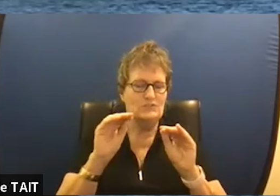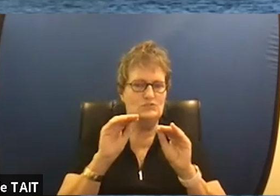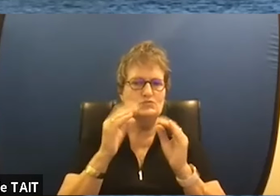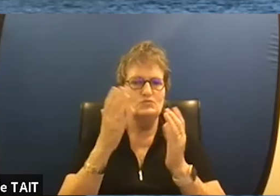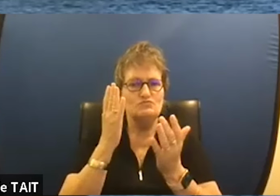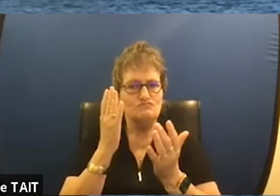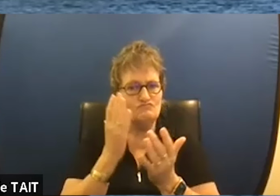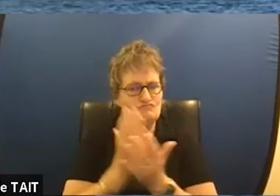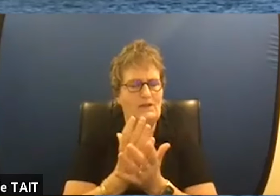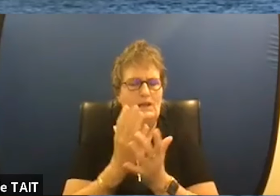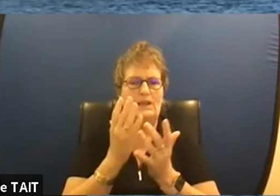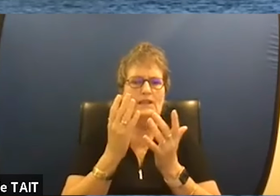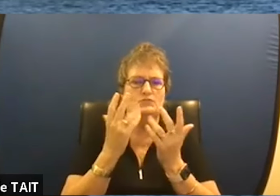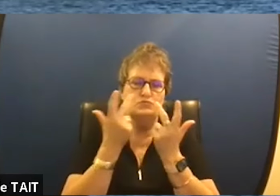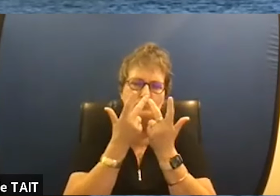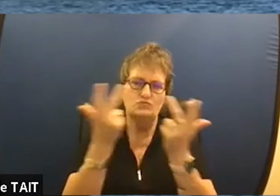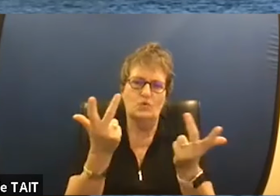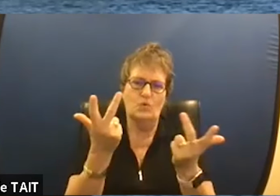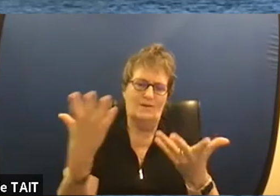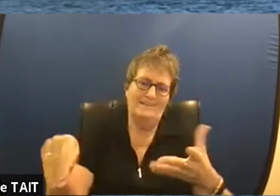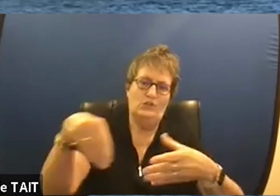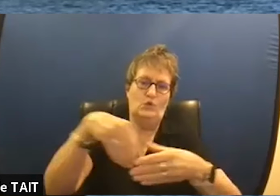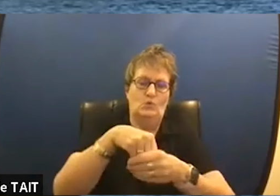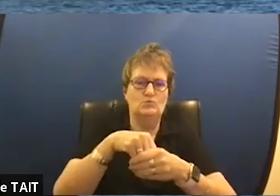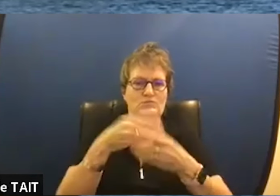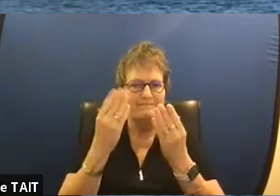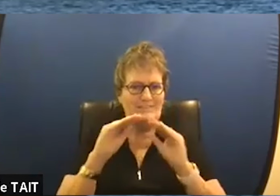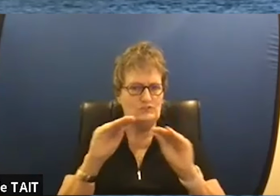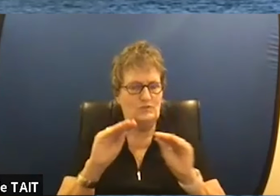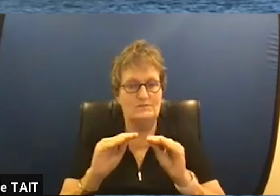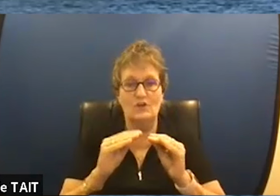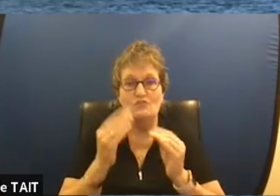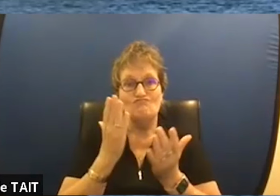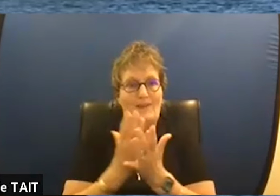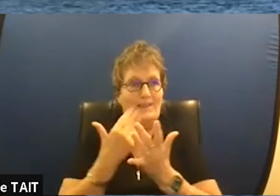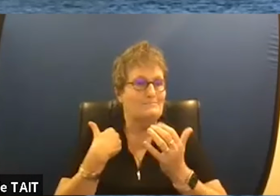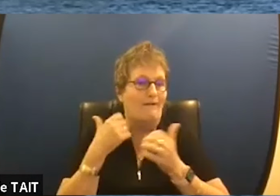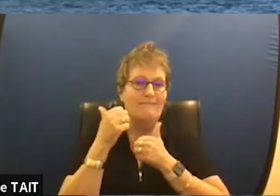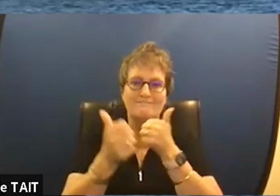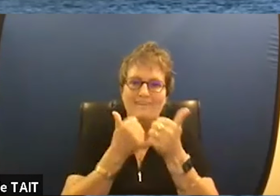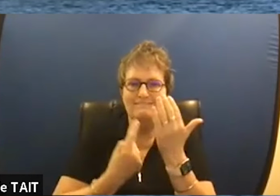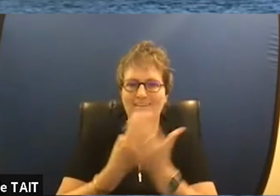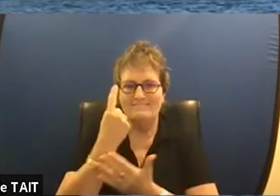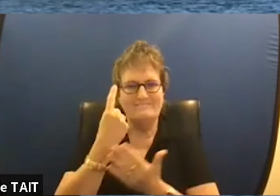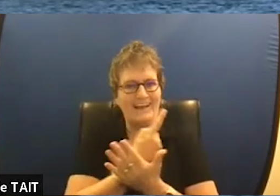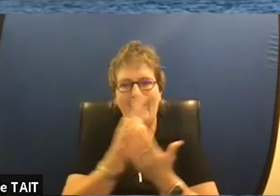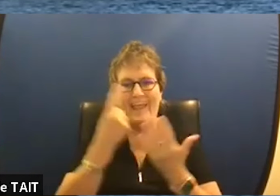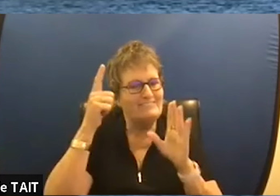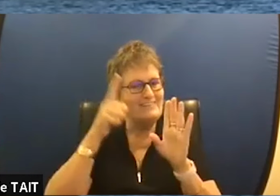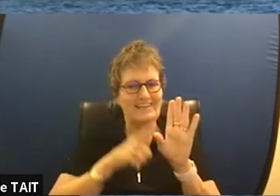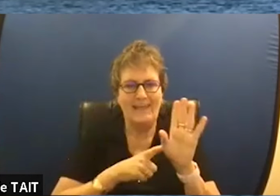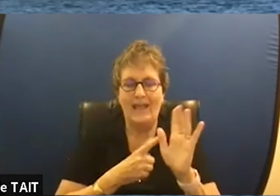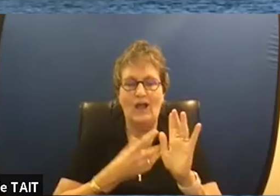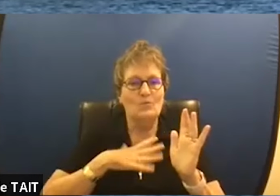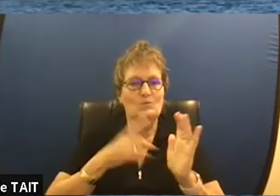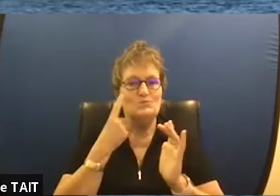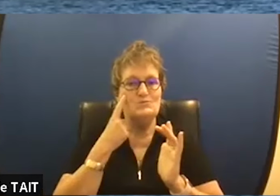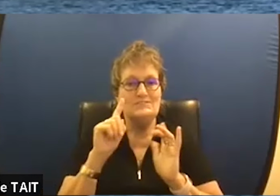in their practice. This is one of my very favorite events every year because it's so great to see what my colleagues are doing in this